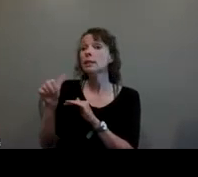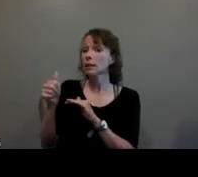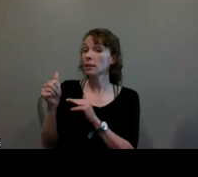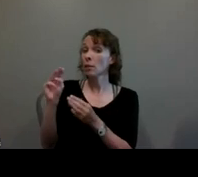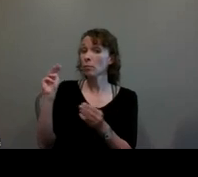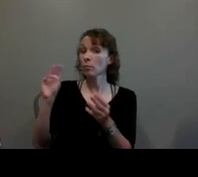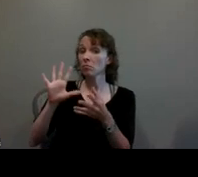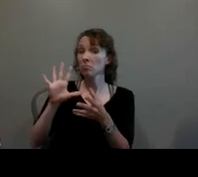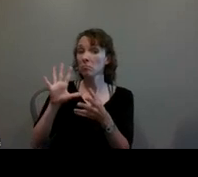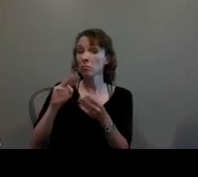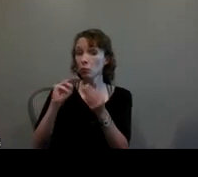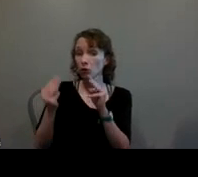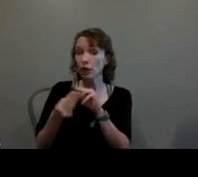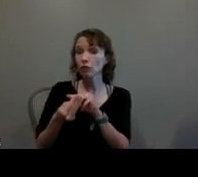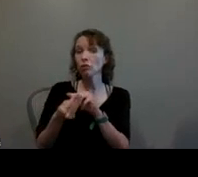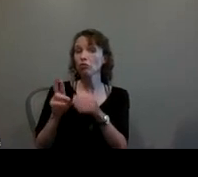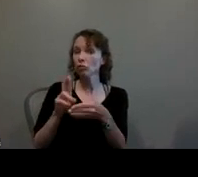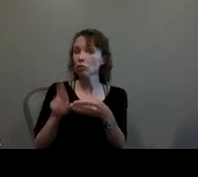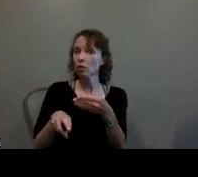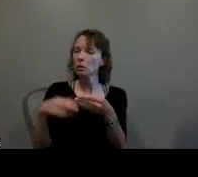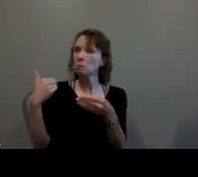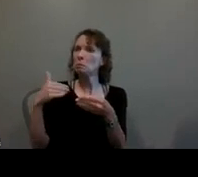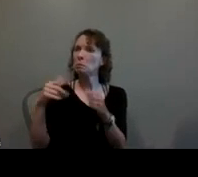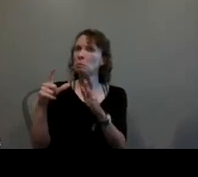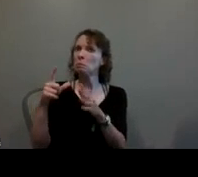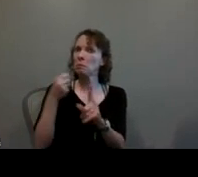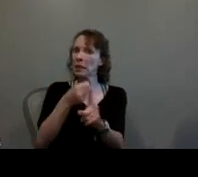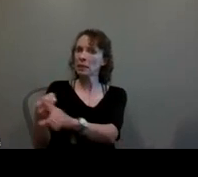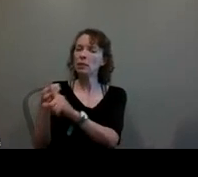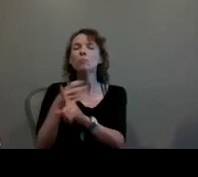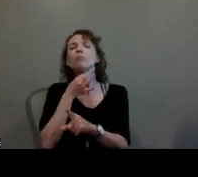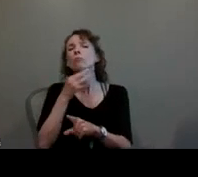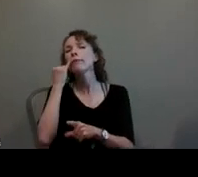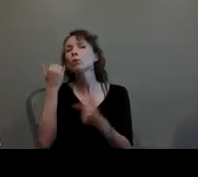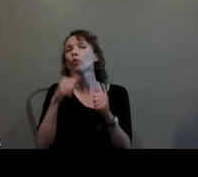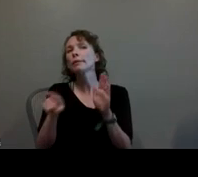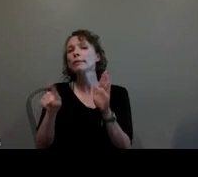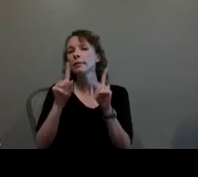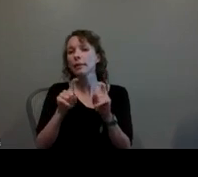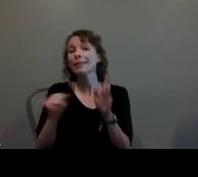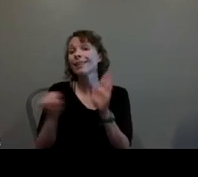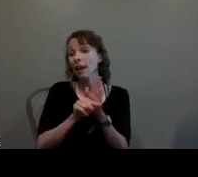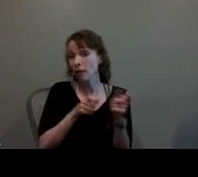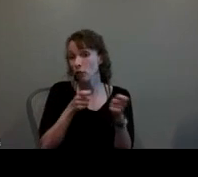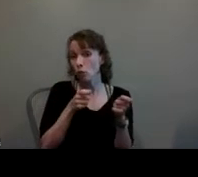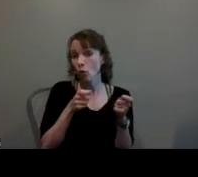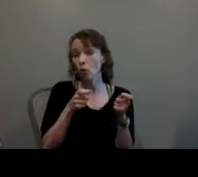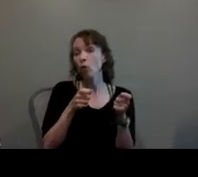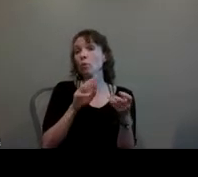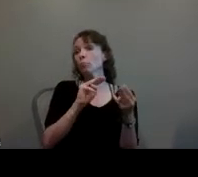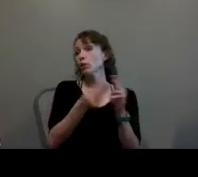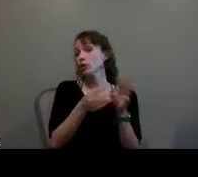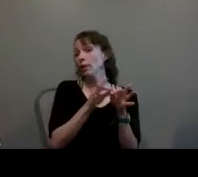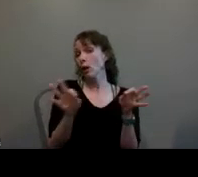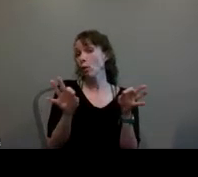mutations, around 10 mutations results in some fraction of hits, but I'm curious if you try testing as a negative control of sorts, mutations that the language model predicts